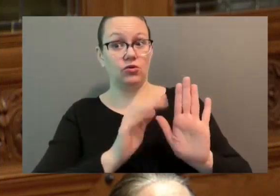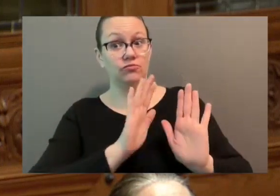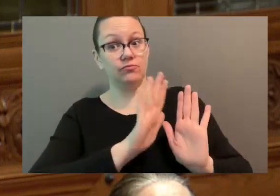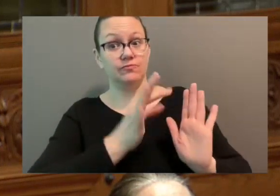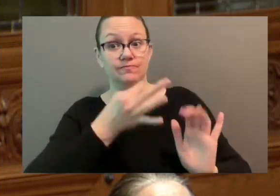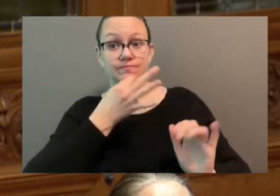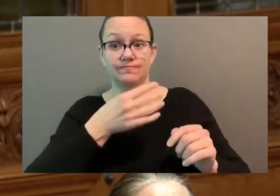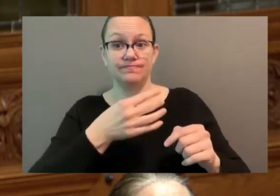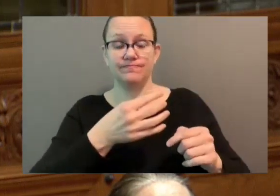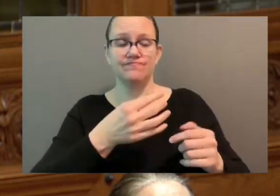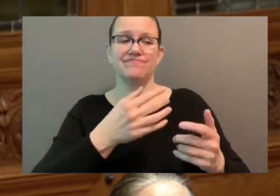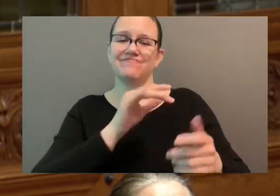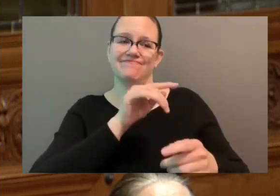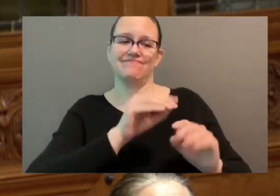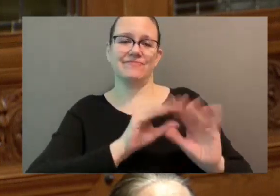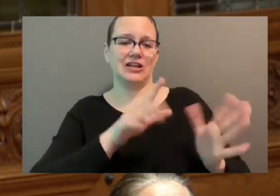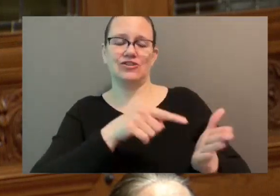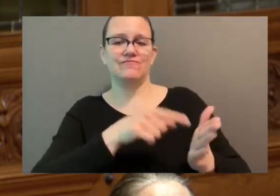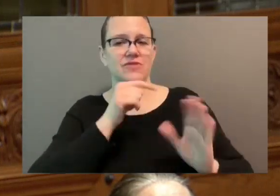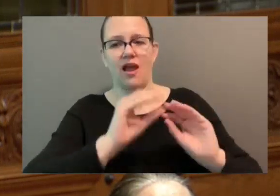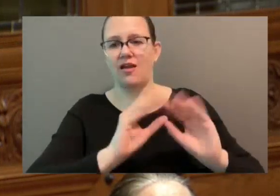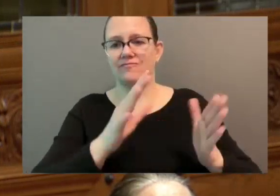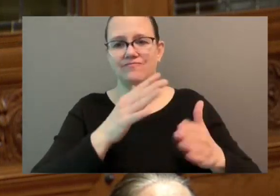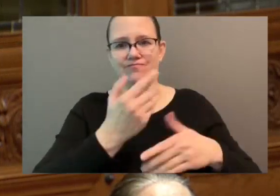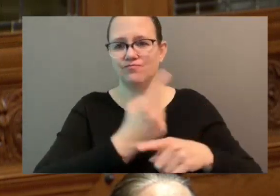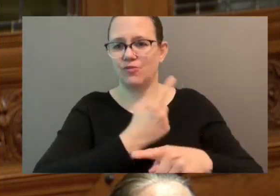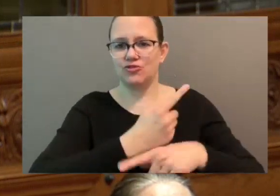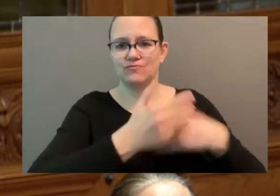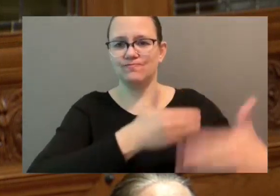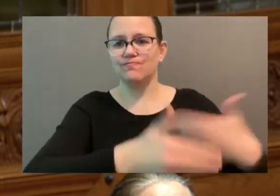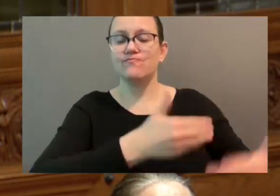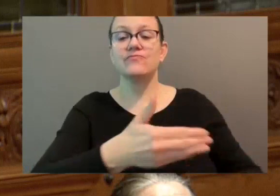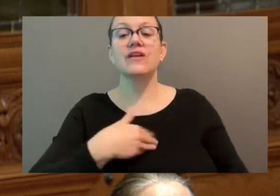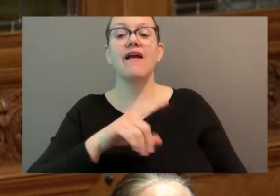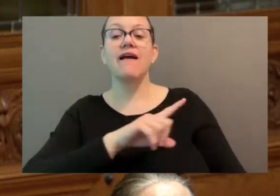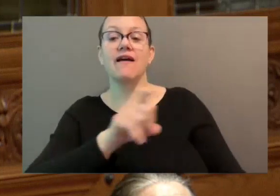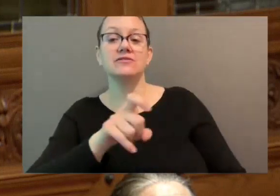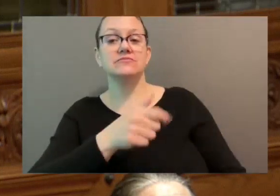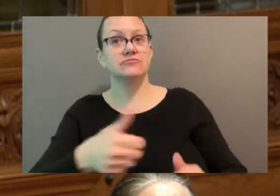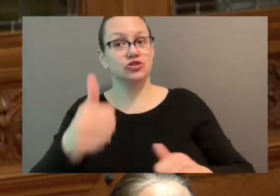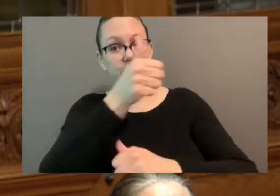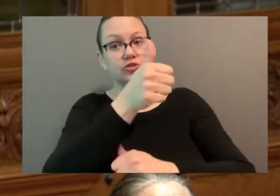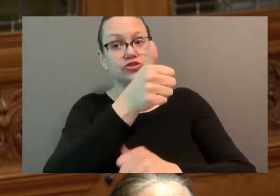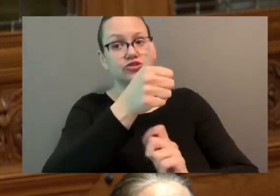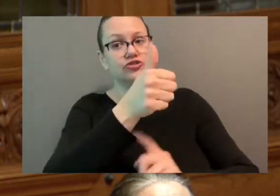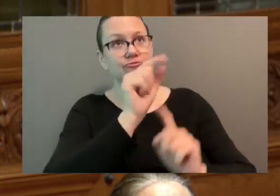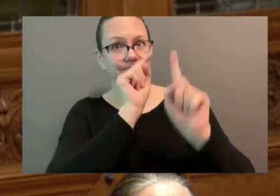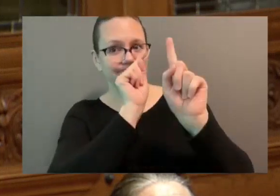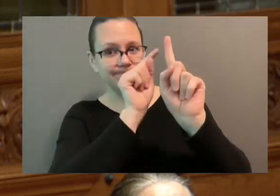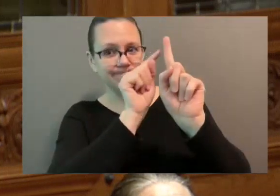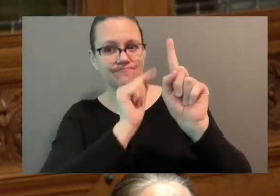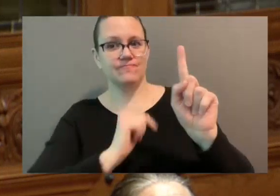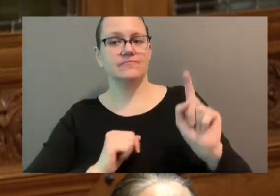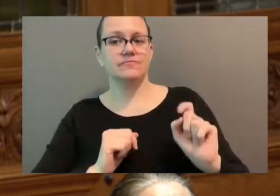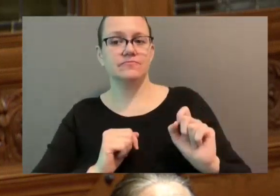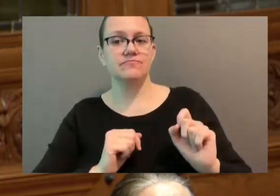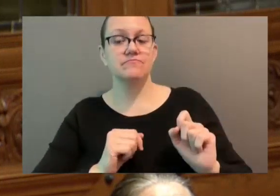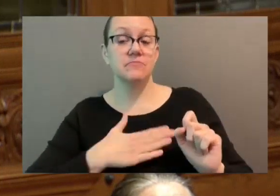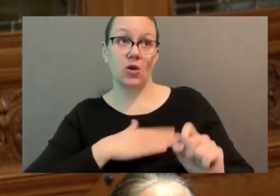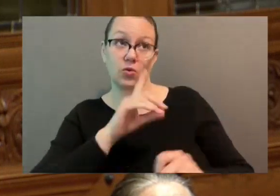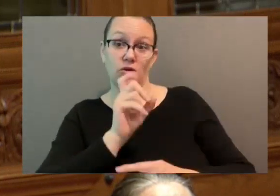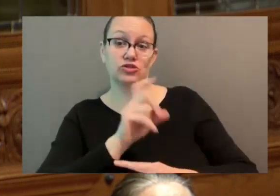the Premier a question about leadership in this government, and I'm going to ask it